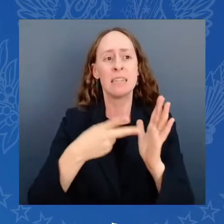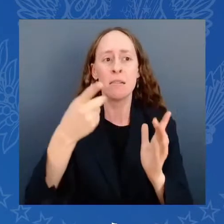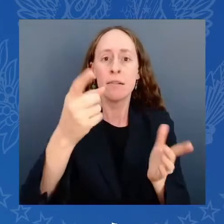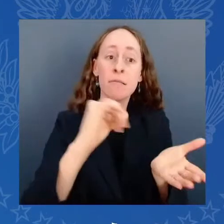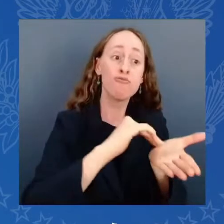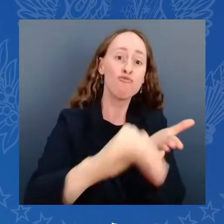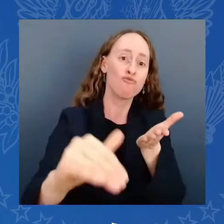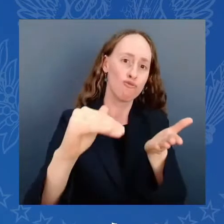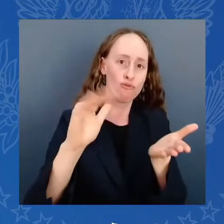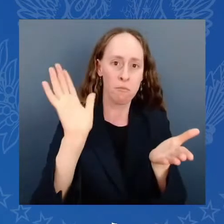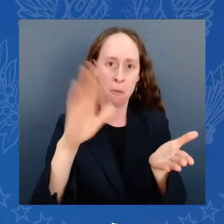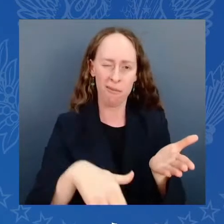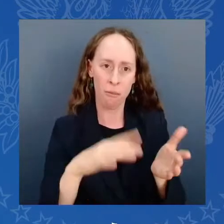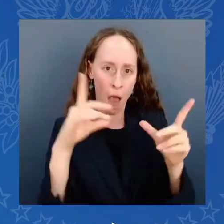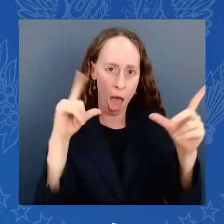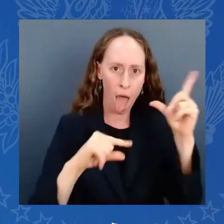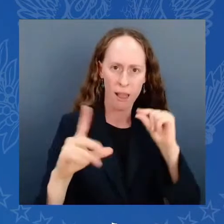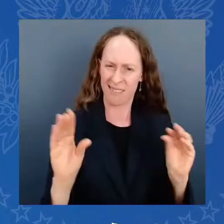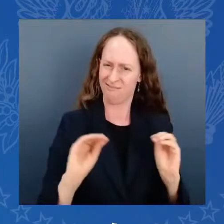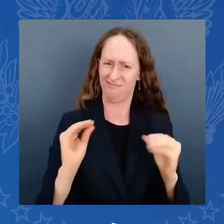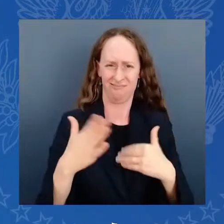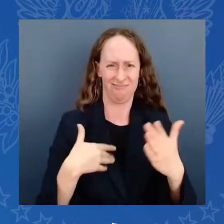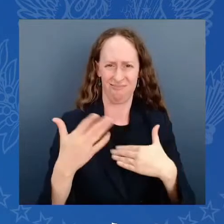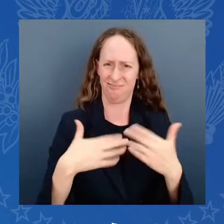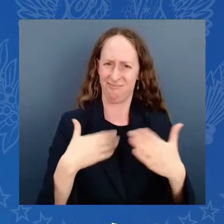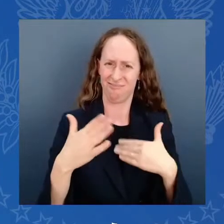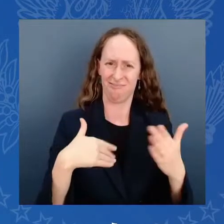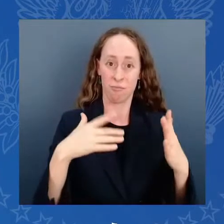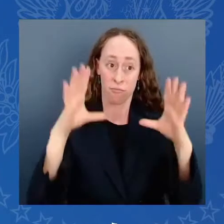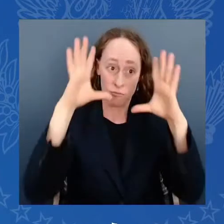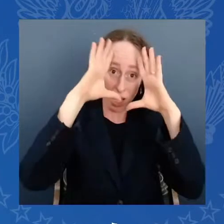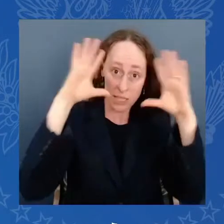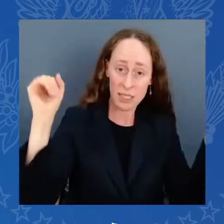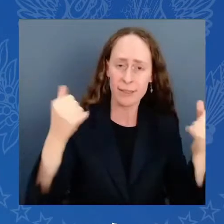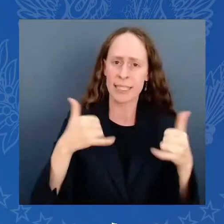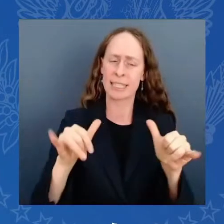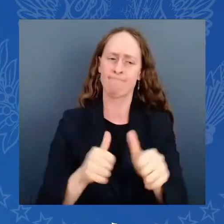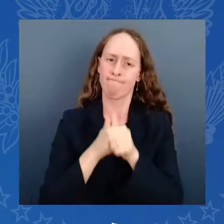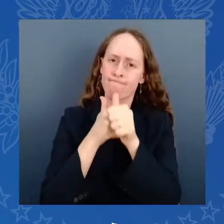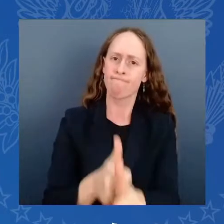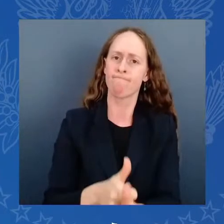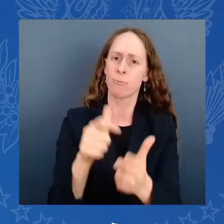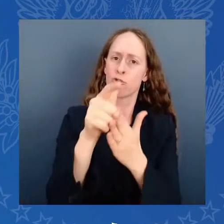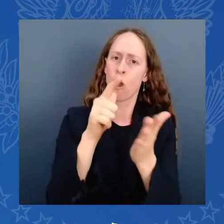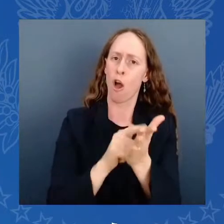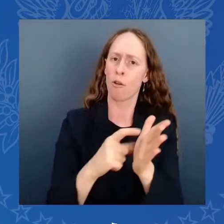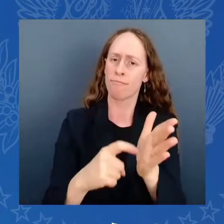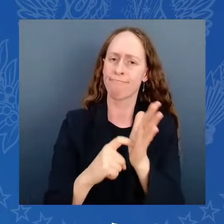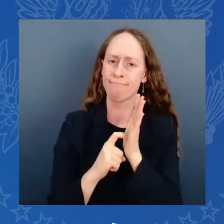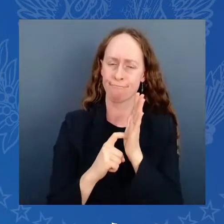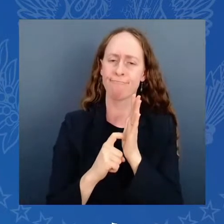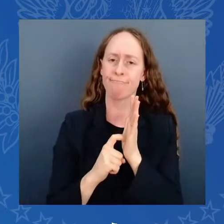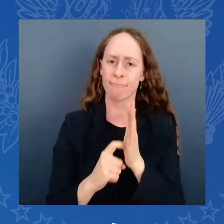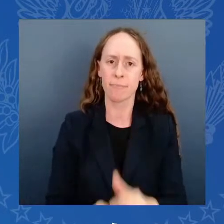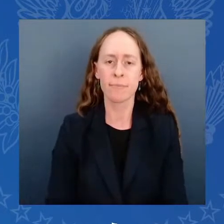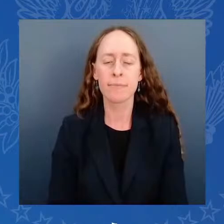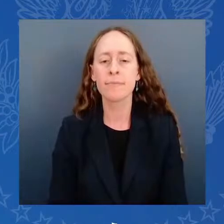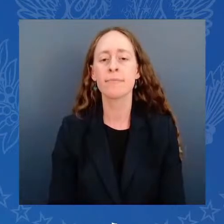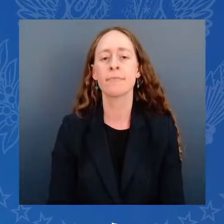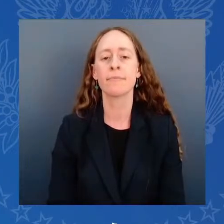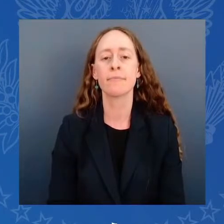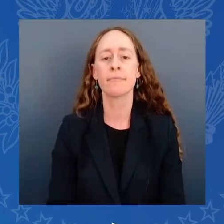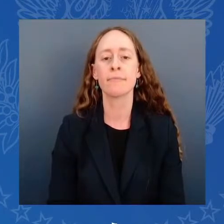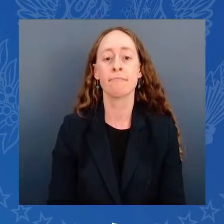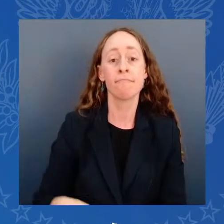in office. I share our founders' belief that the